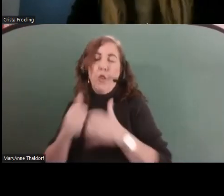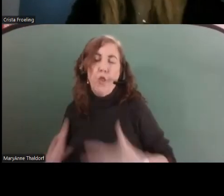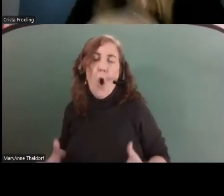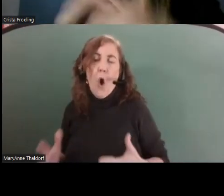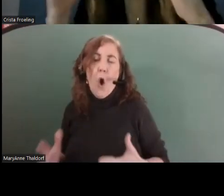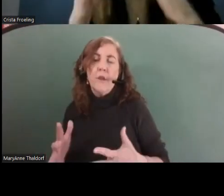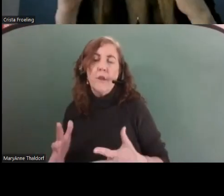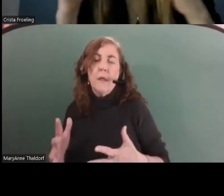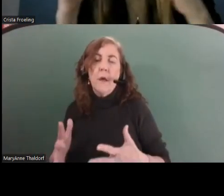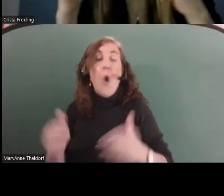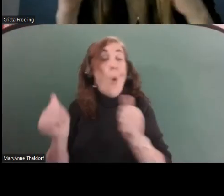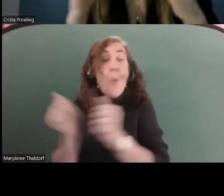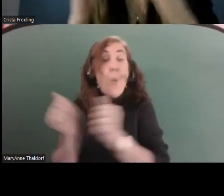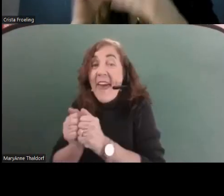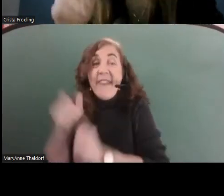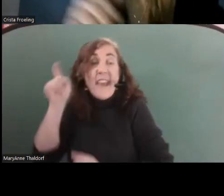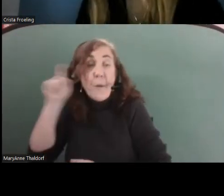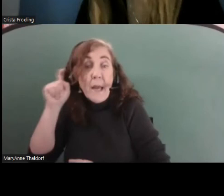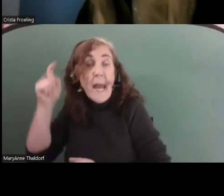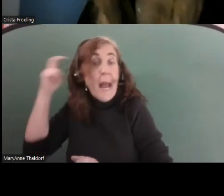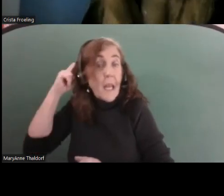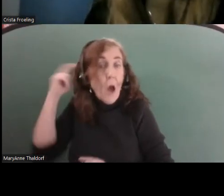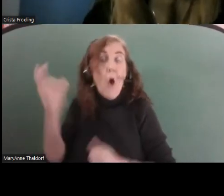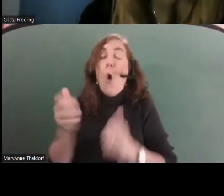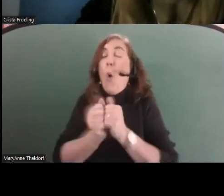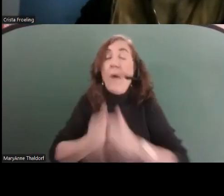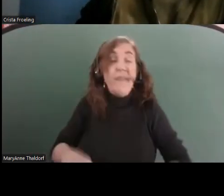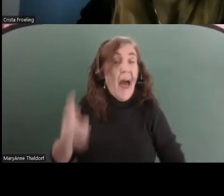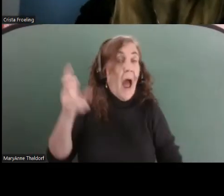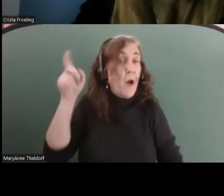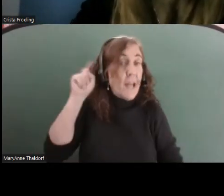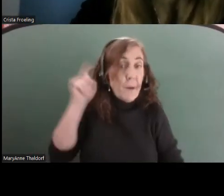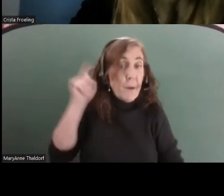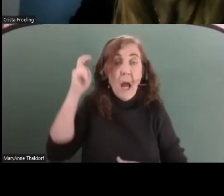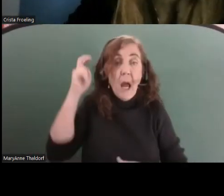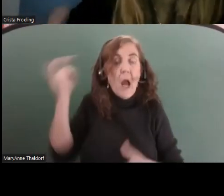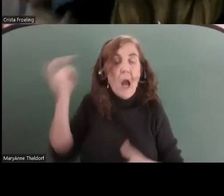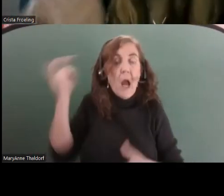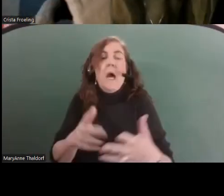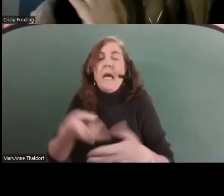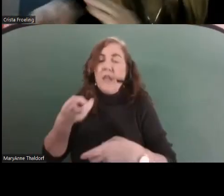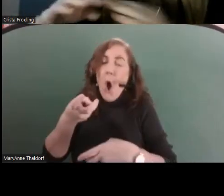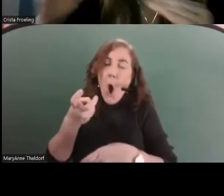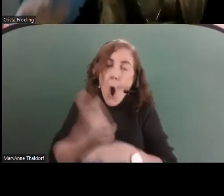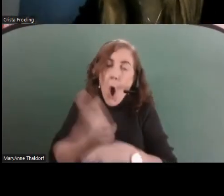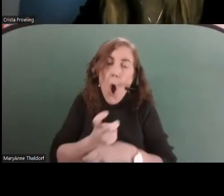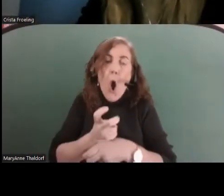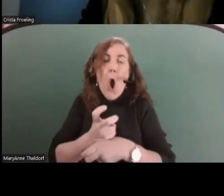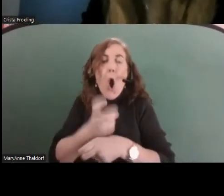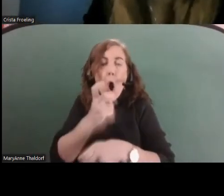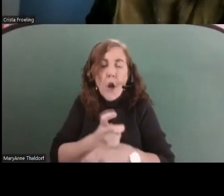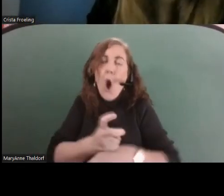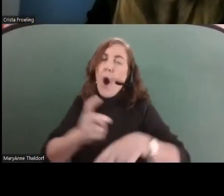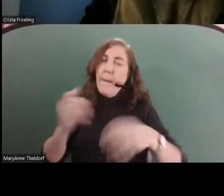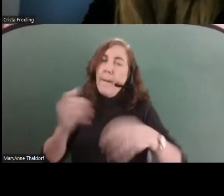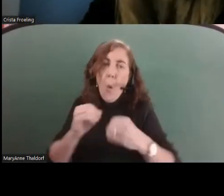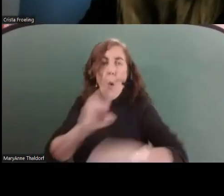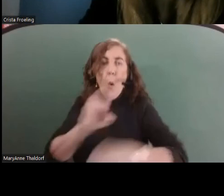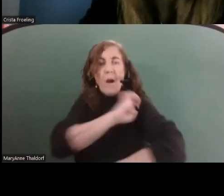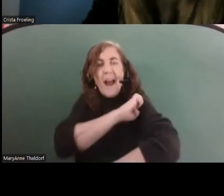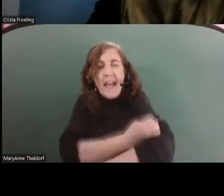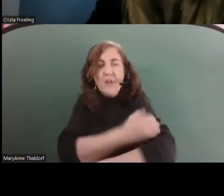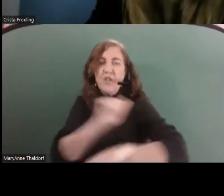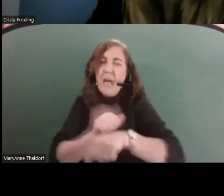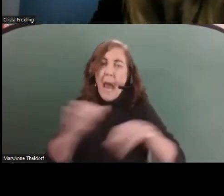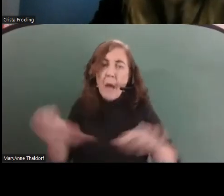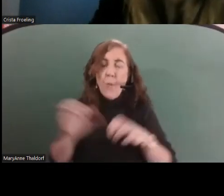saying, not same as their typical hearing peers. Not less, just different. And